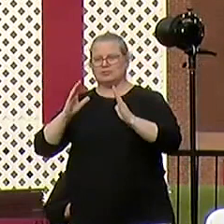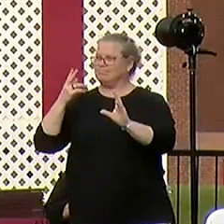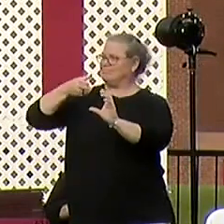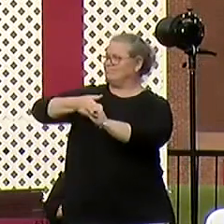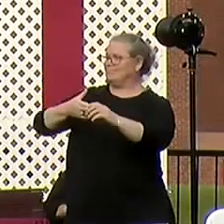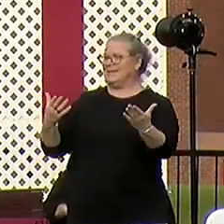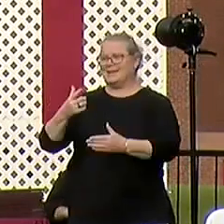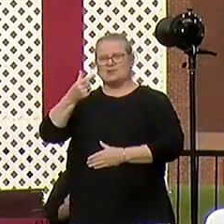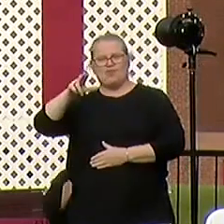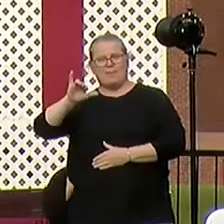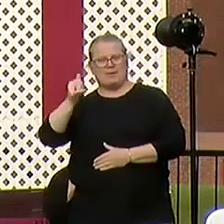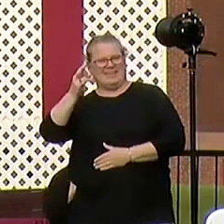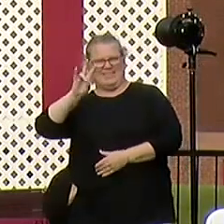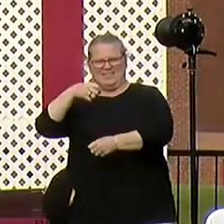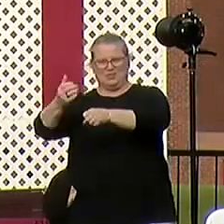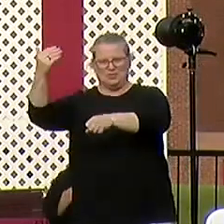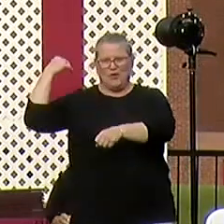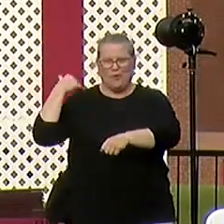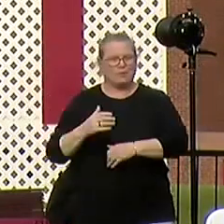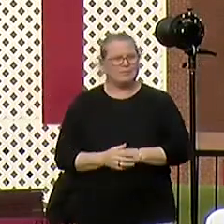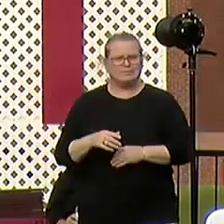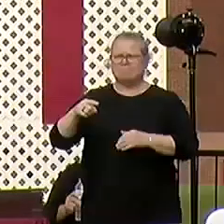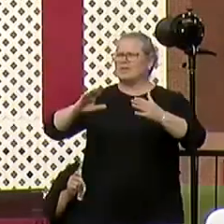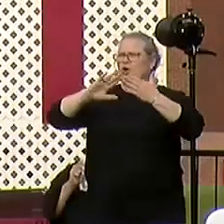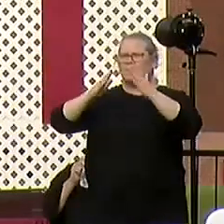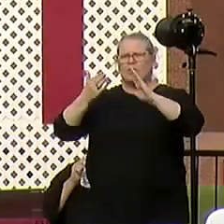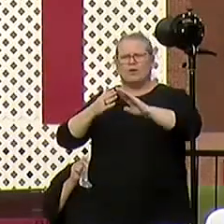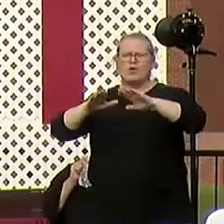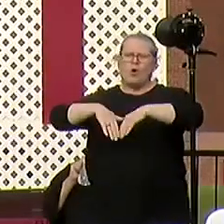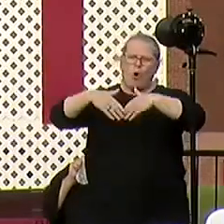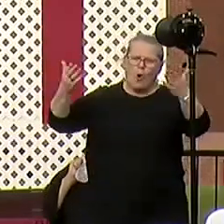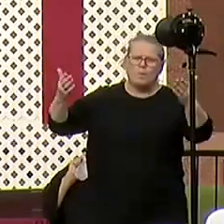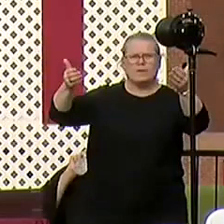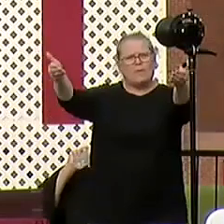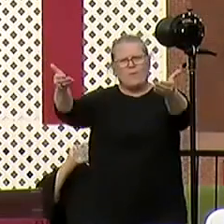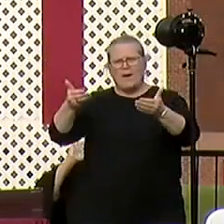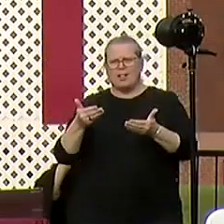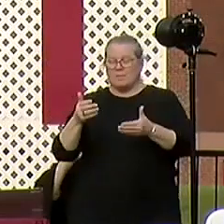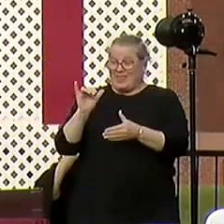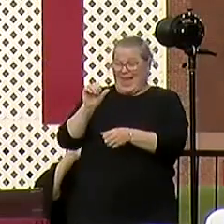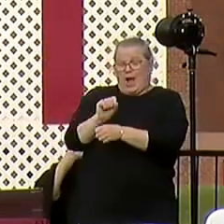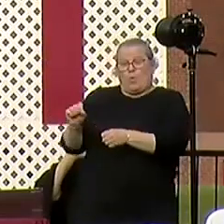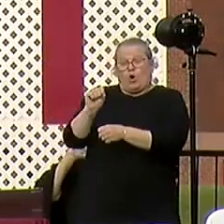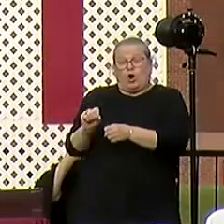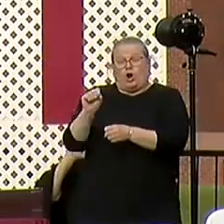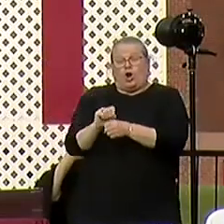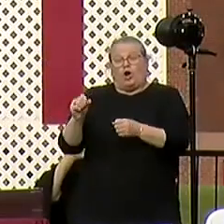Here I found a welcoming and warm community and the most worthwhile work I had ever done in my